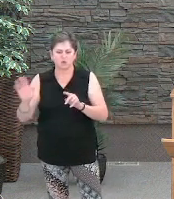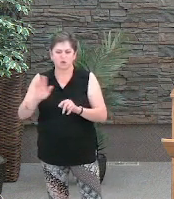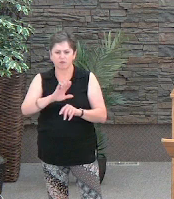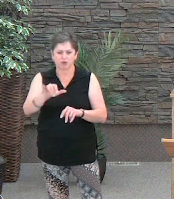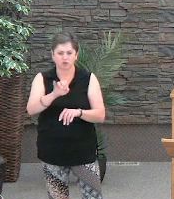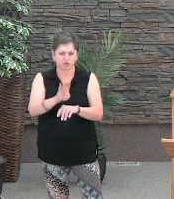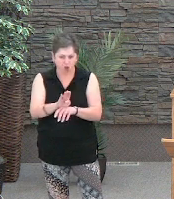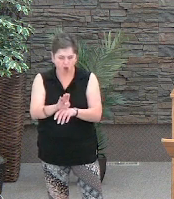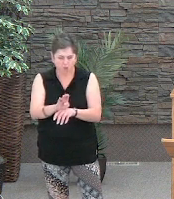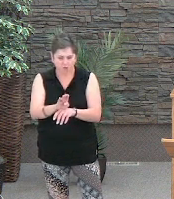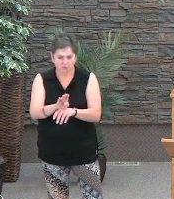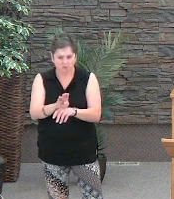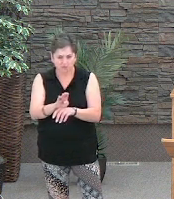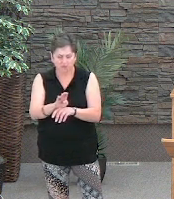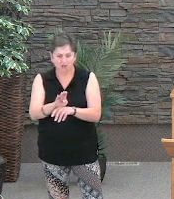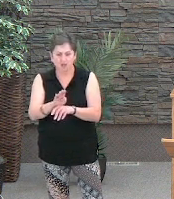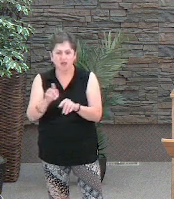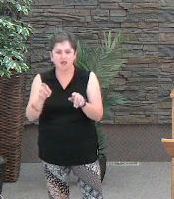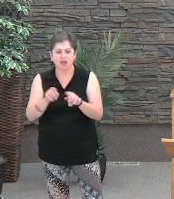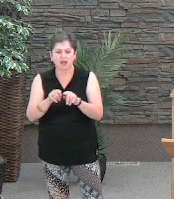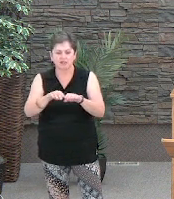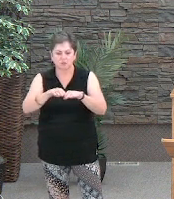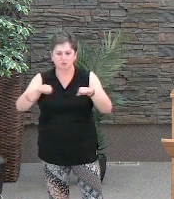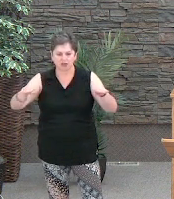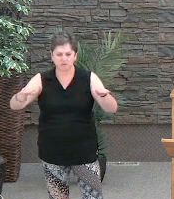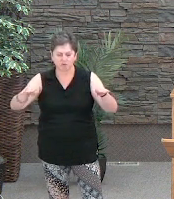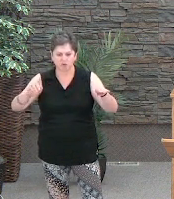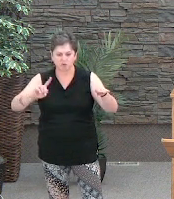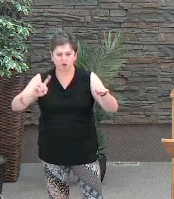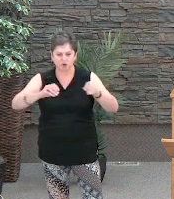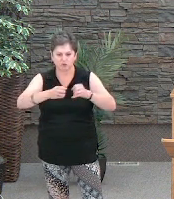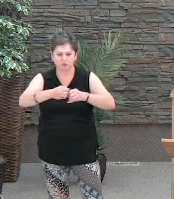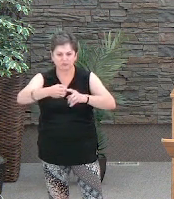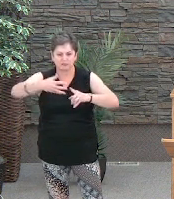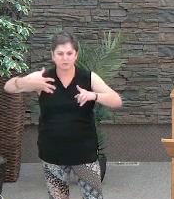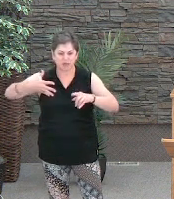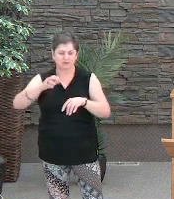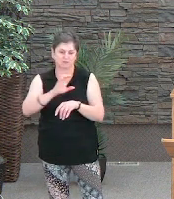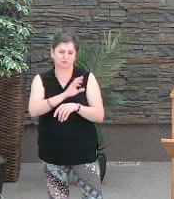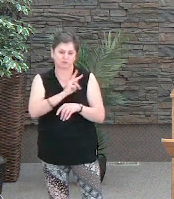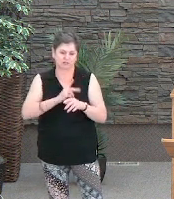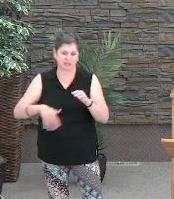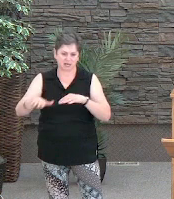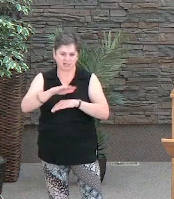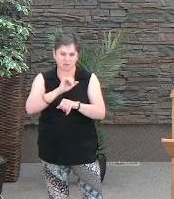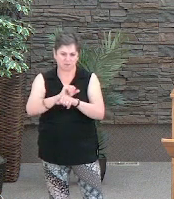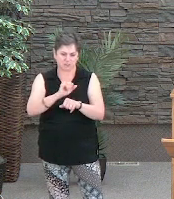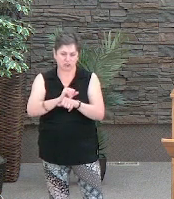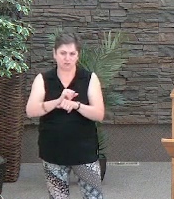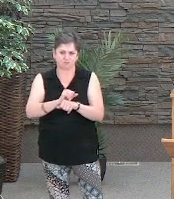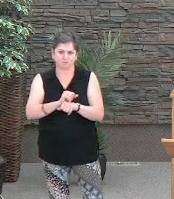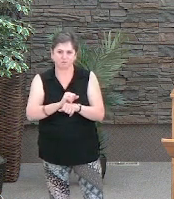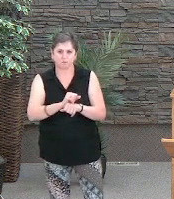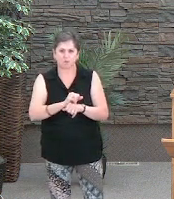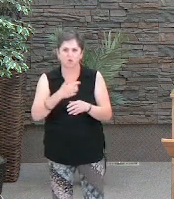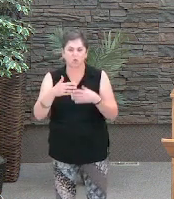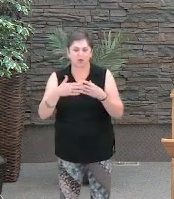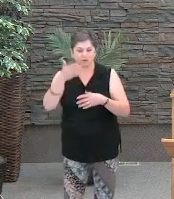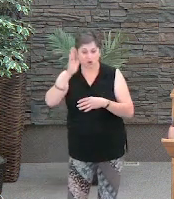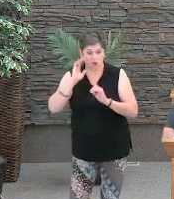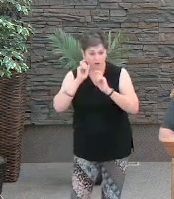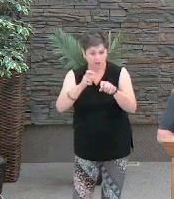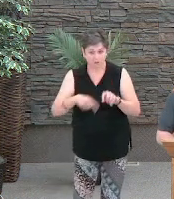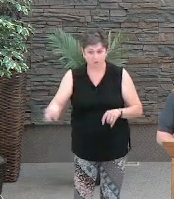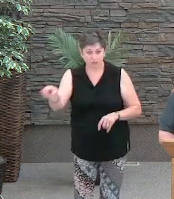many people as a platform from which to expand his kingdom mission. Whatever God has given